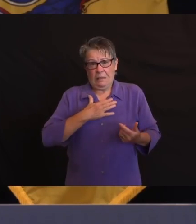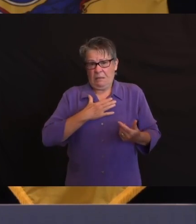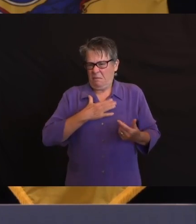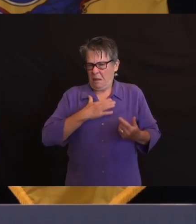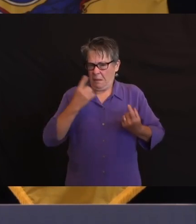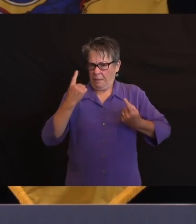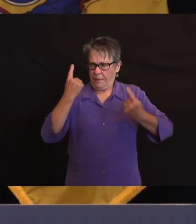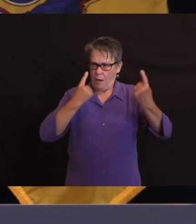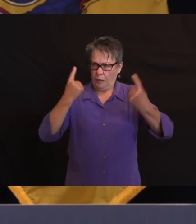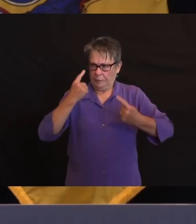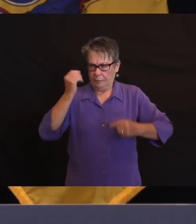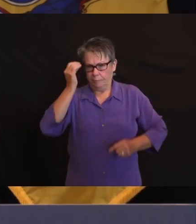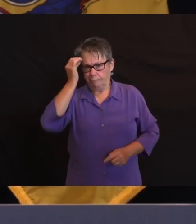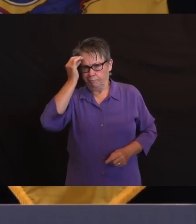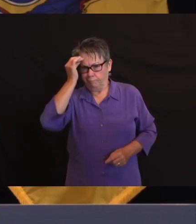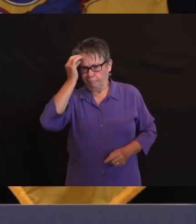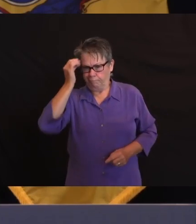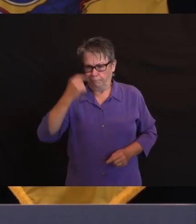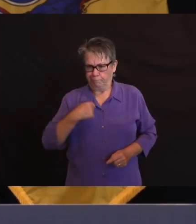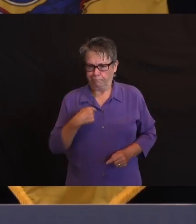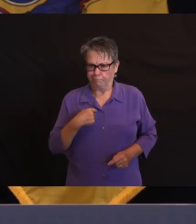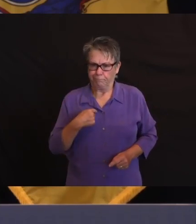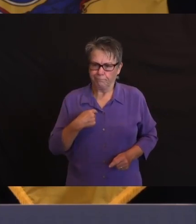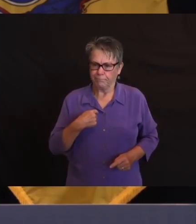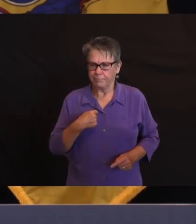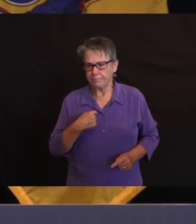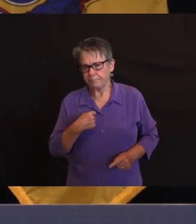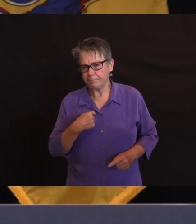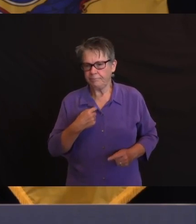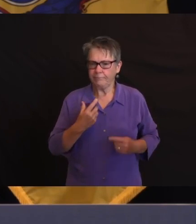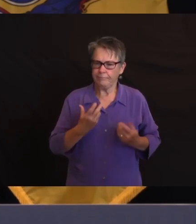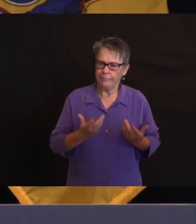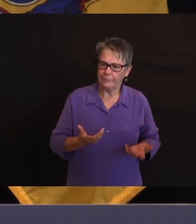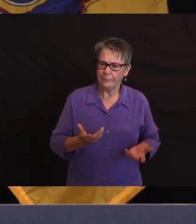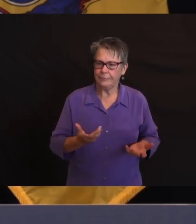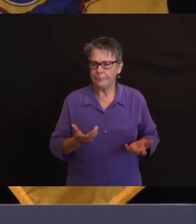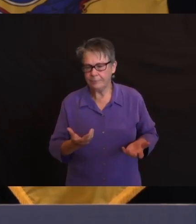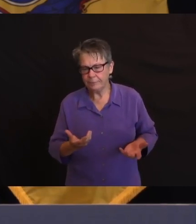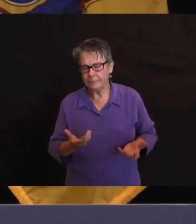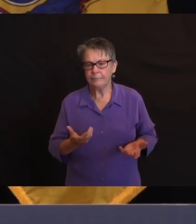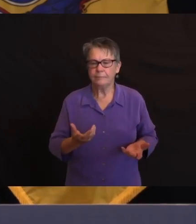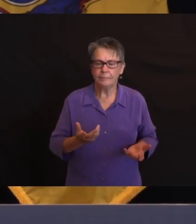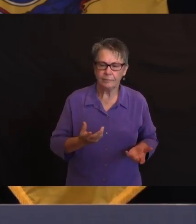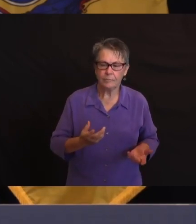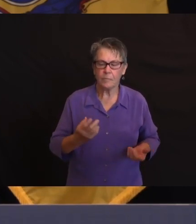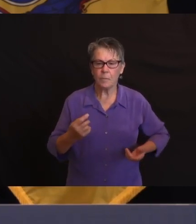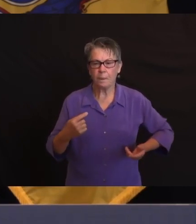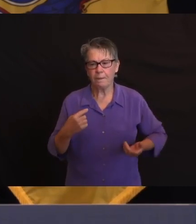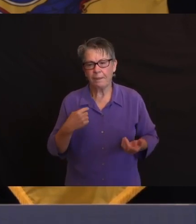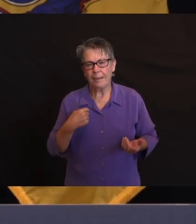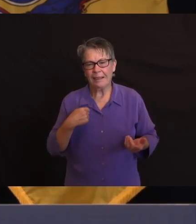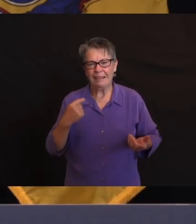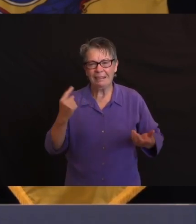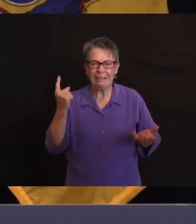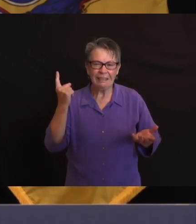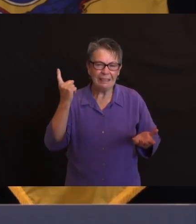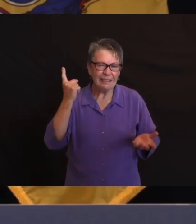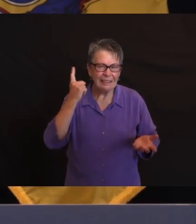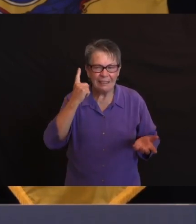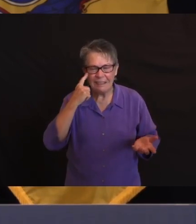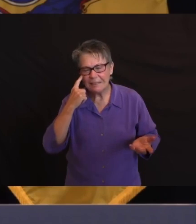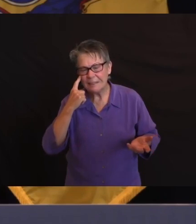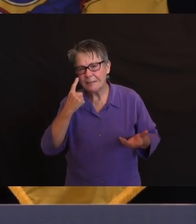I think you're still parsing through the sources of this. I think worshiping, coming together